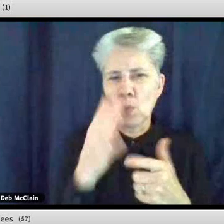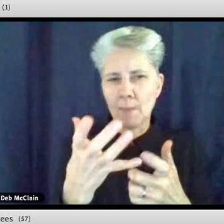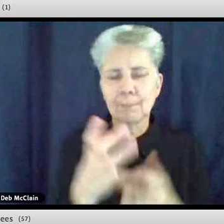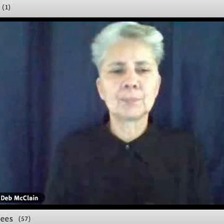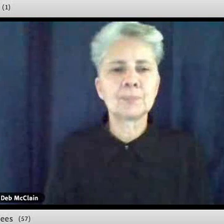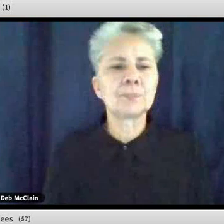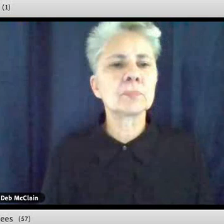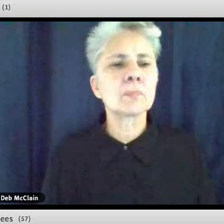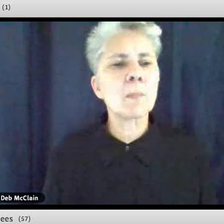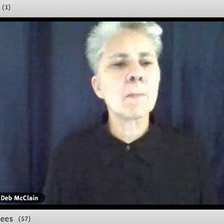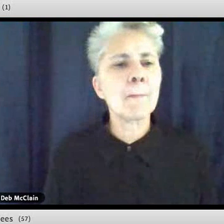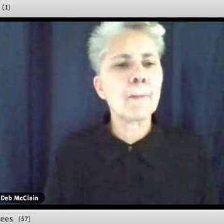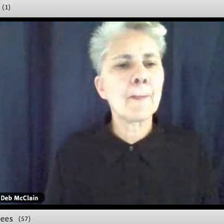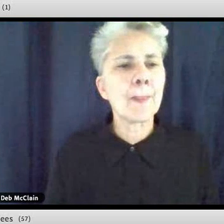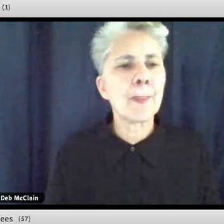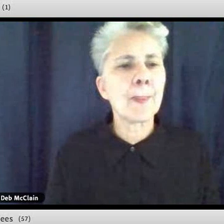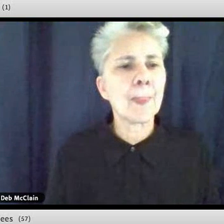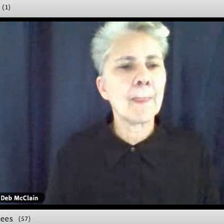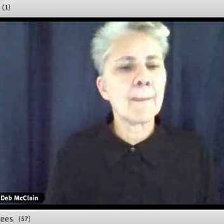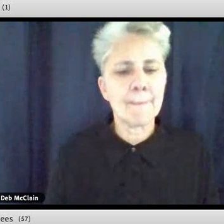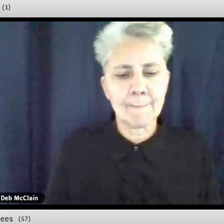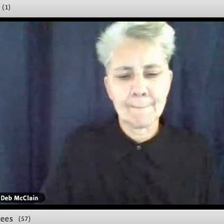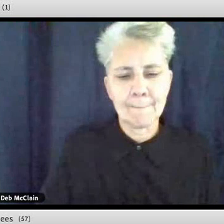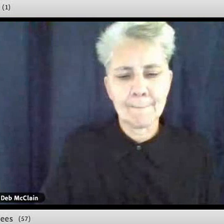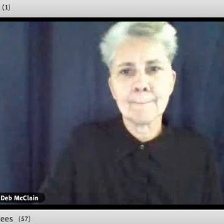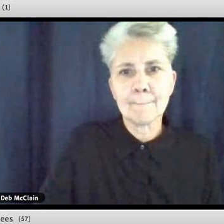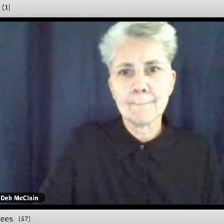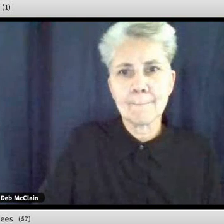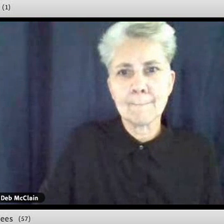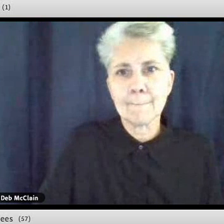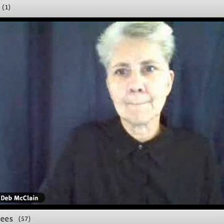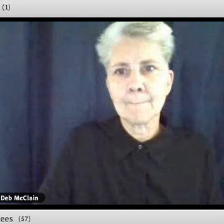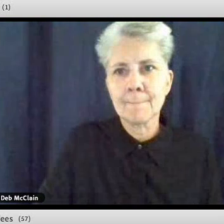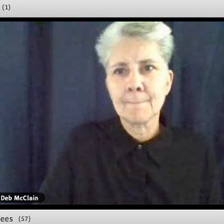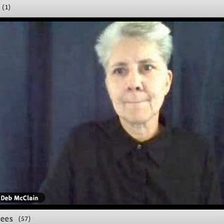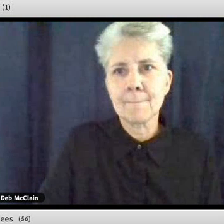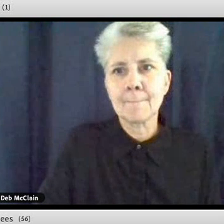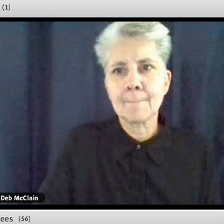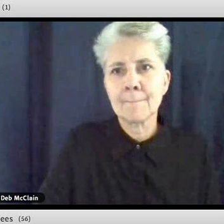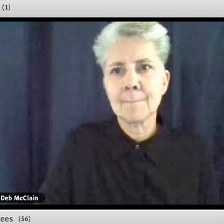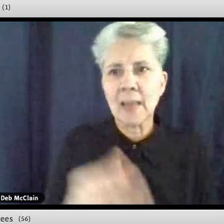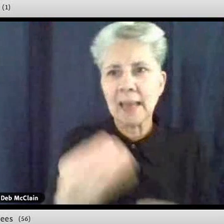And give me just a second. I appreciate your patience.